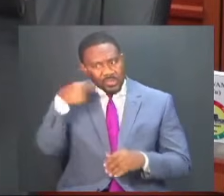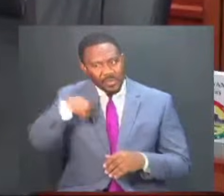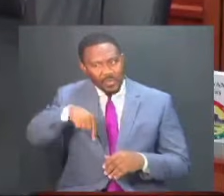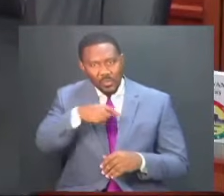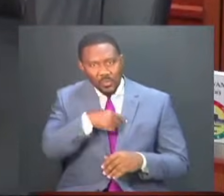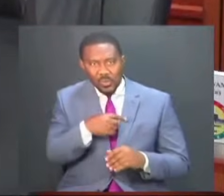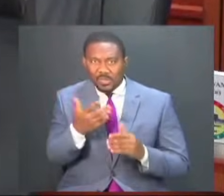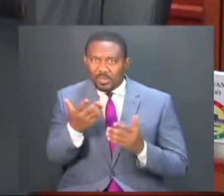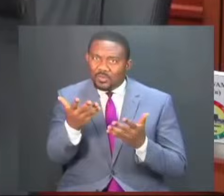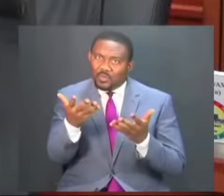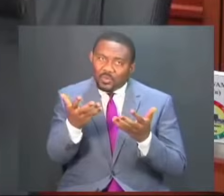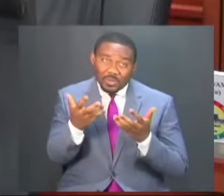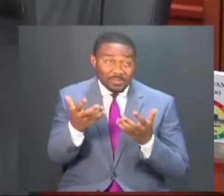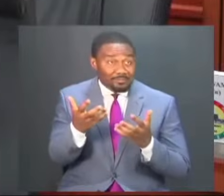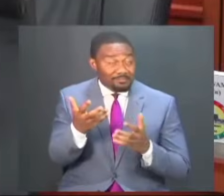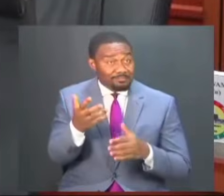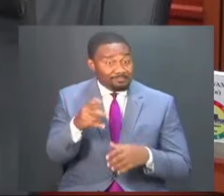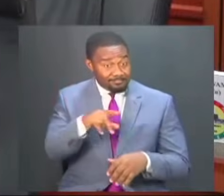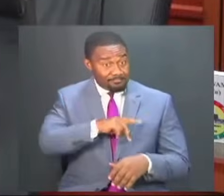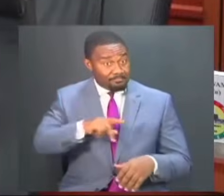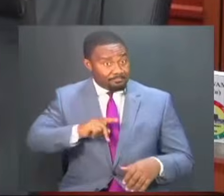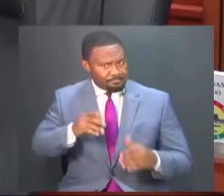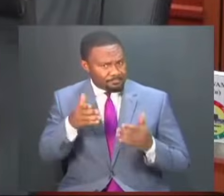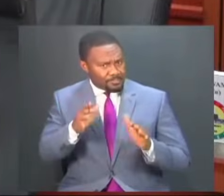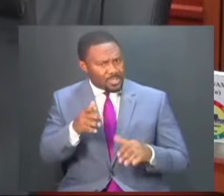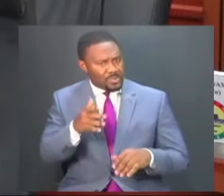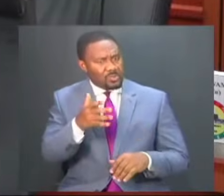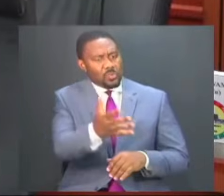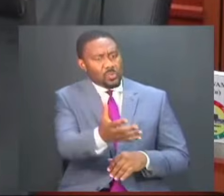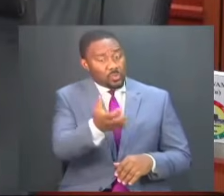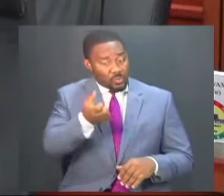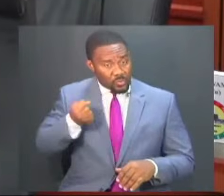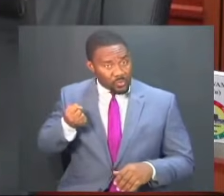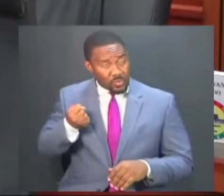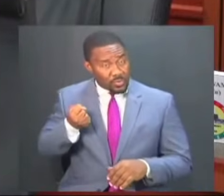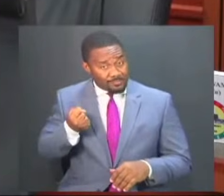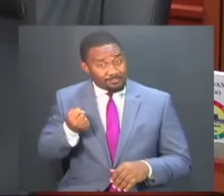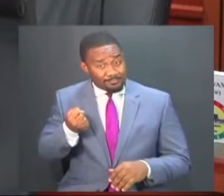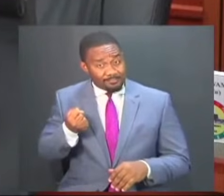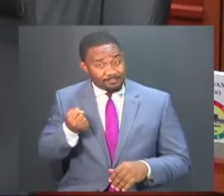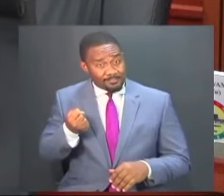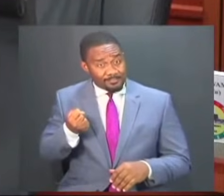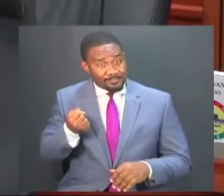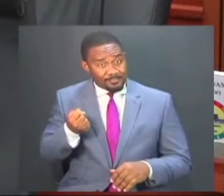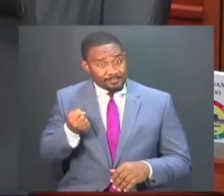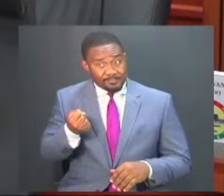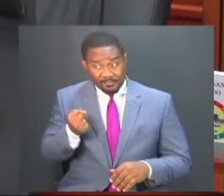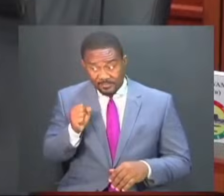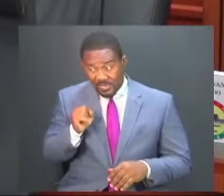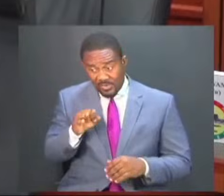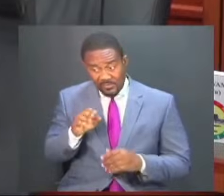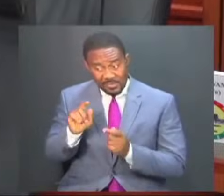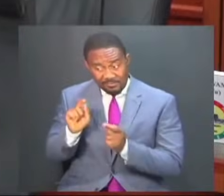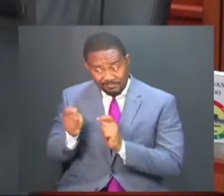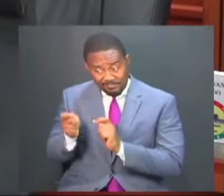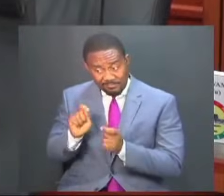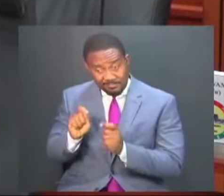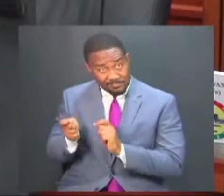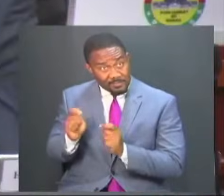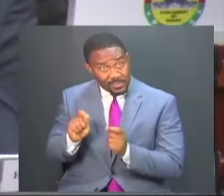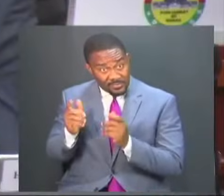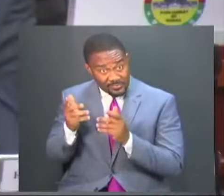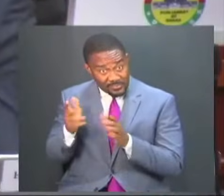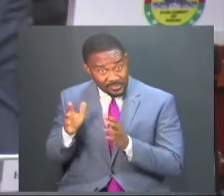seek the leave of this House for the agreement to be withdrawn, so that when we carry out the reforms that we are